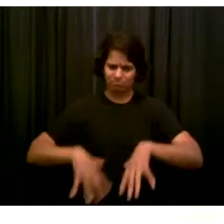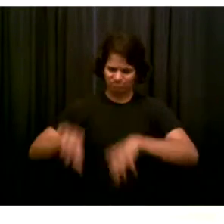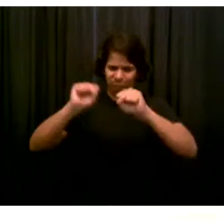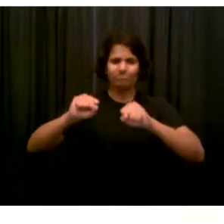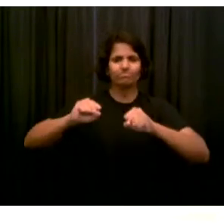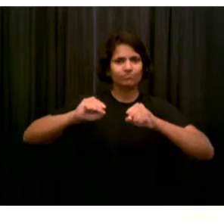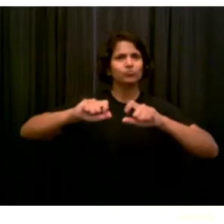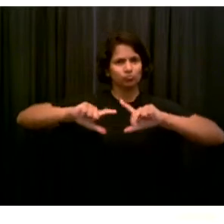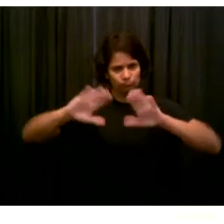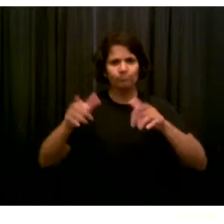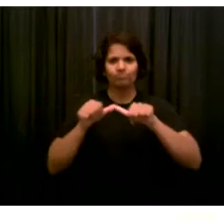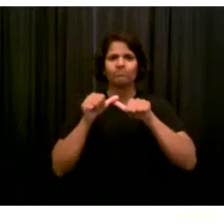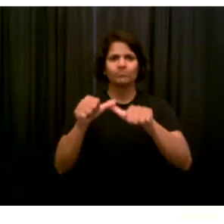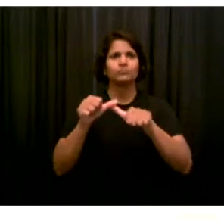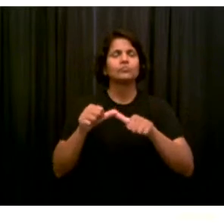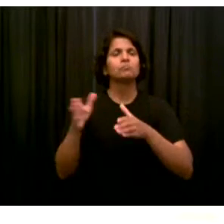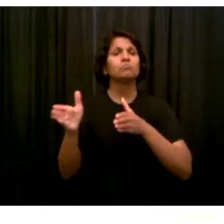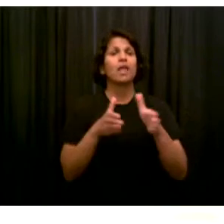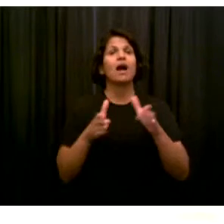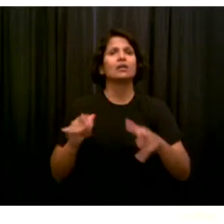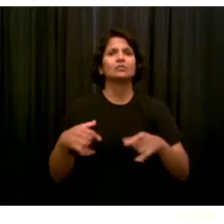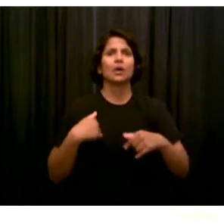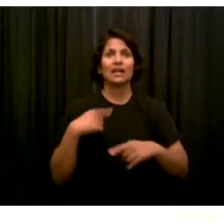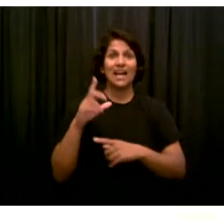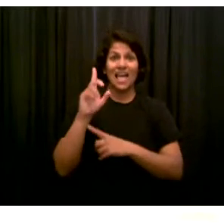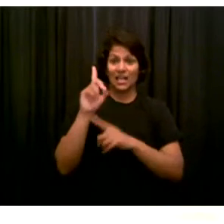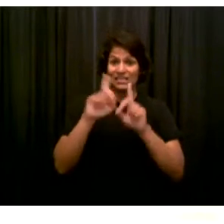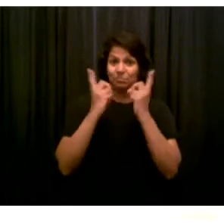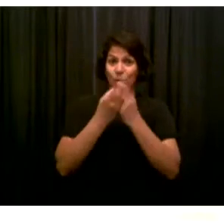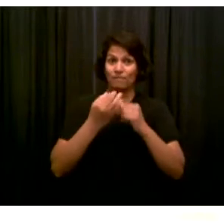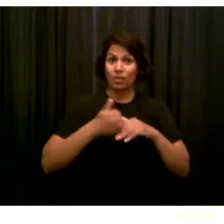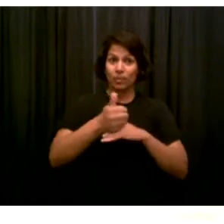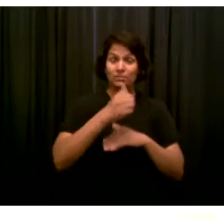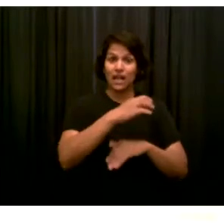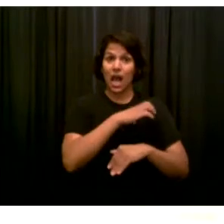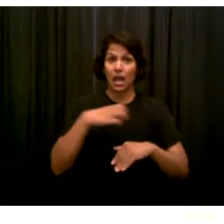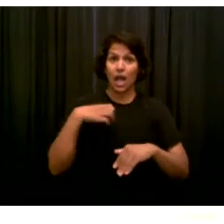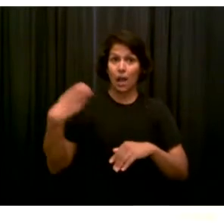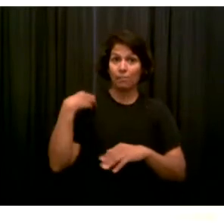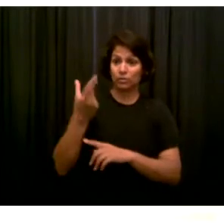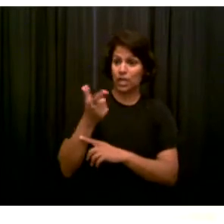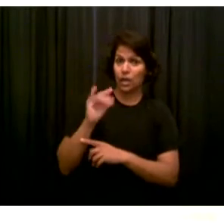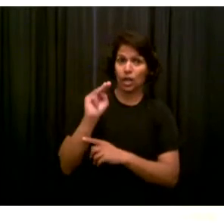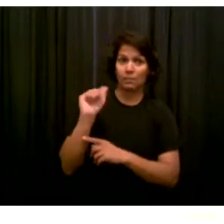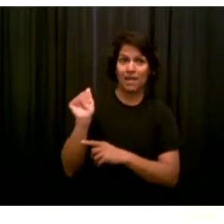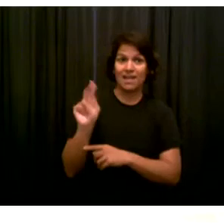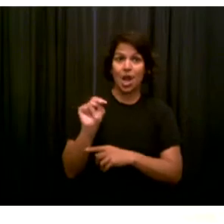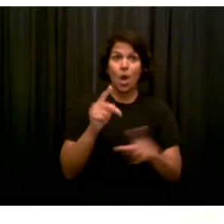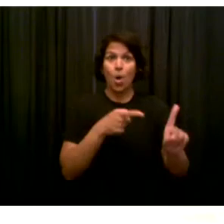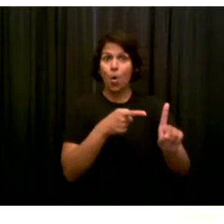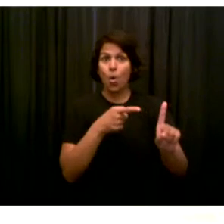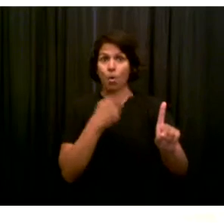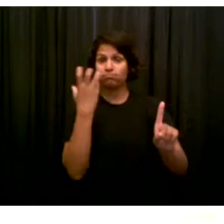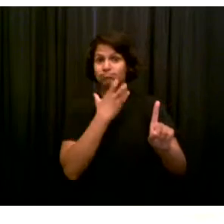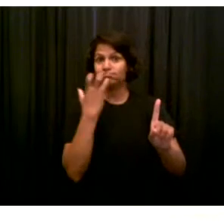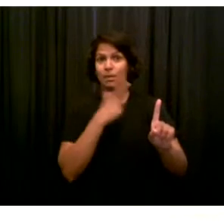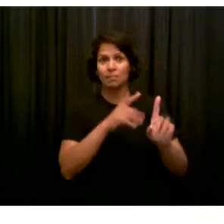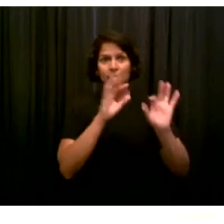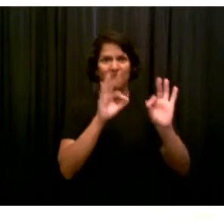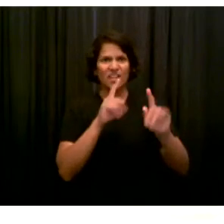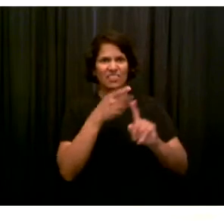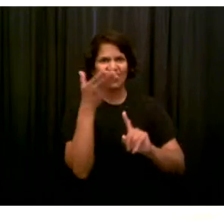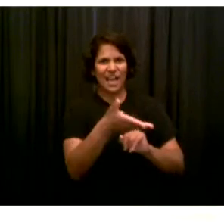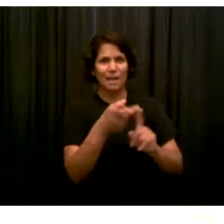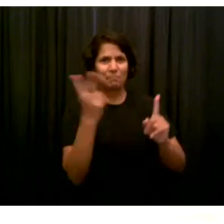the right role for today, and I hope for tomorrow. I believe that the work that you and all